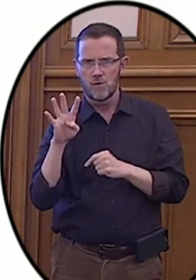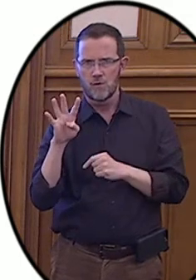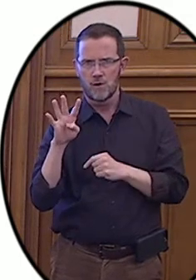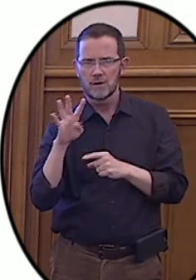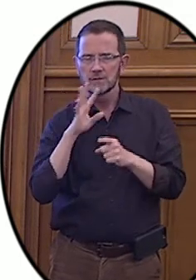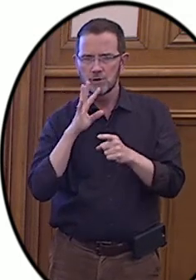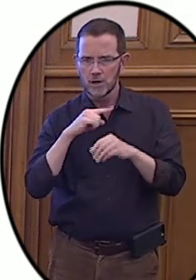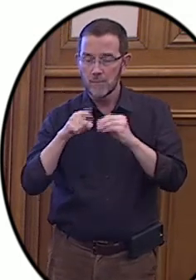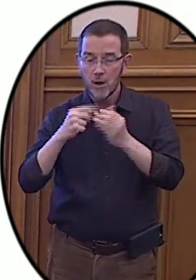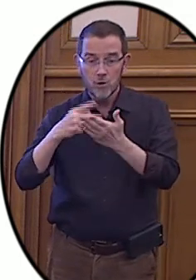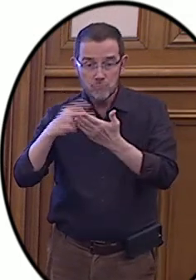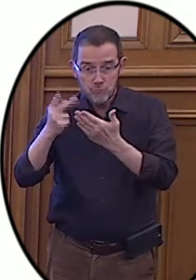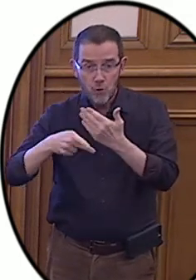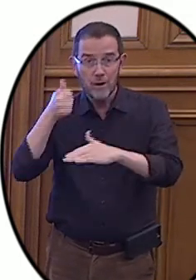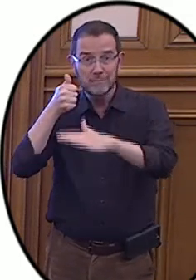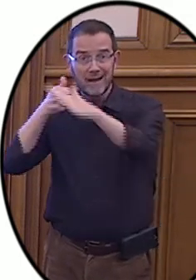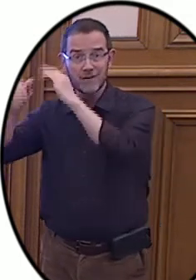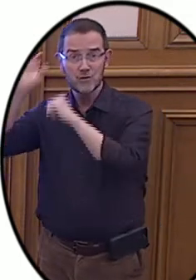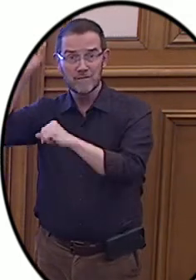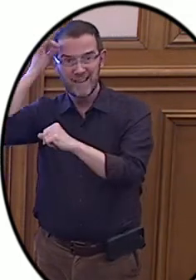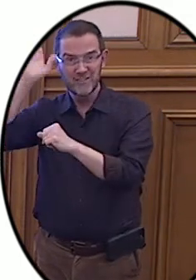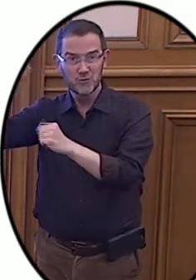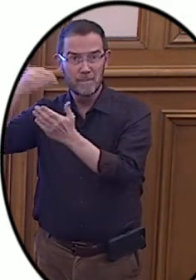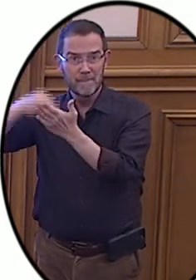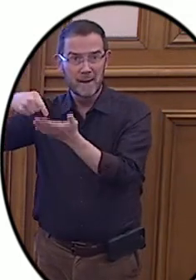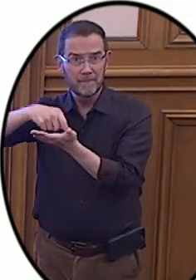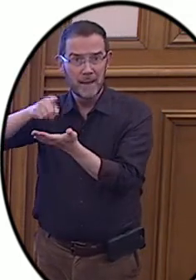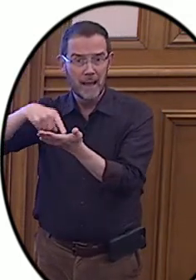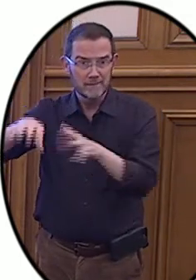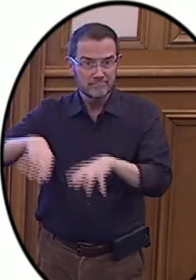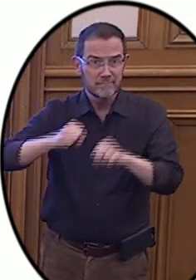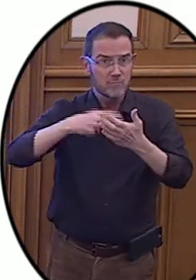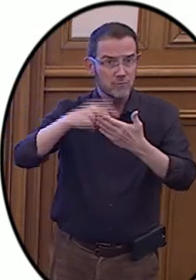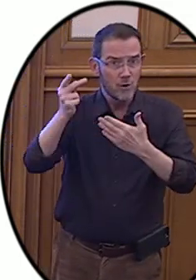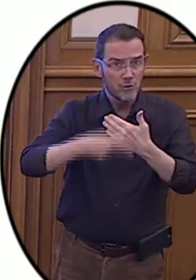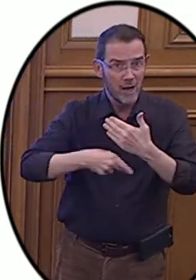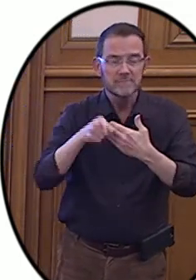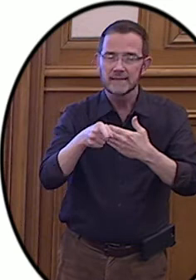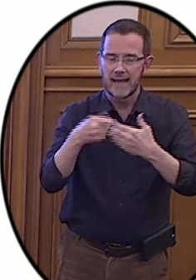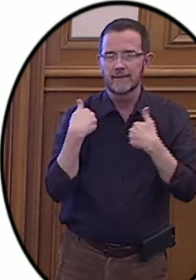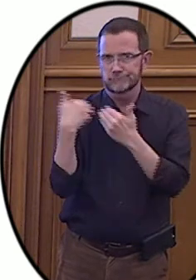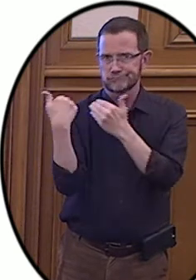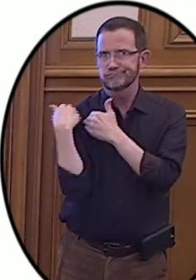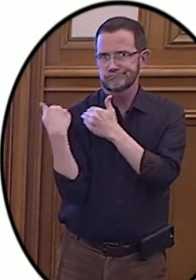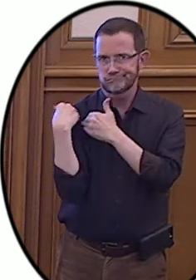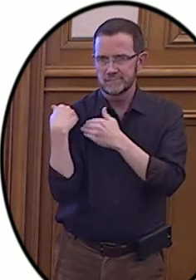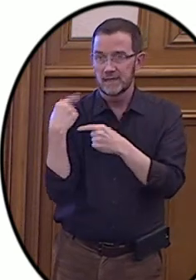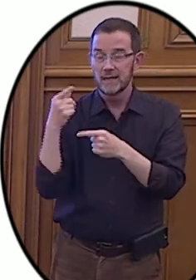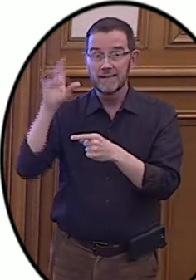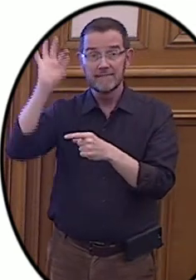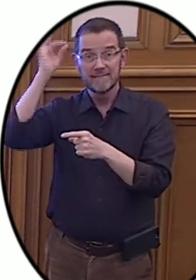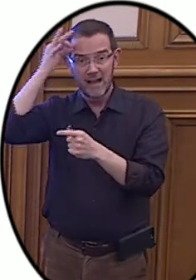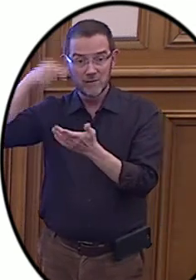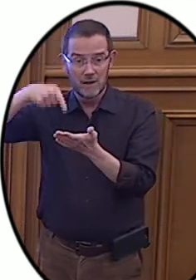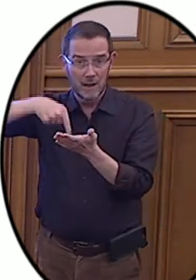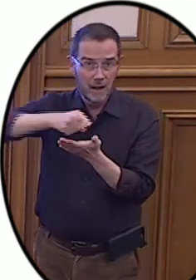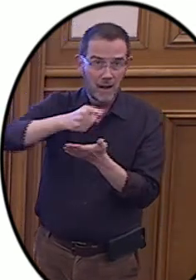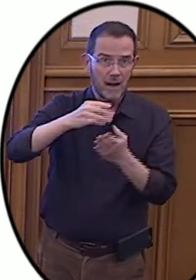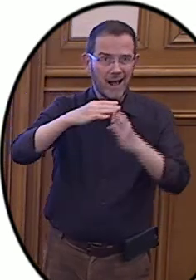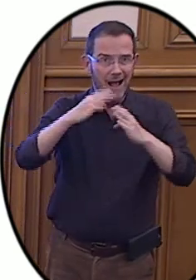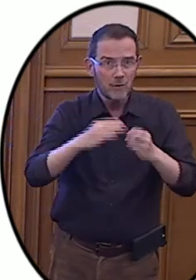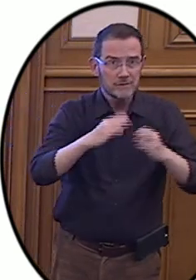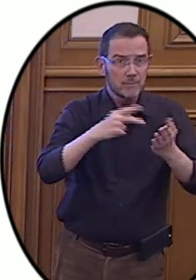funded programs and requires those federally funded housing programs to make